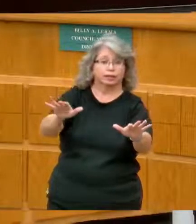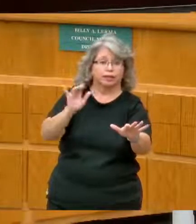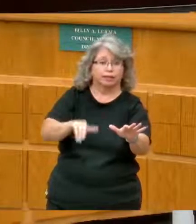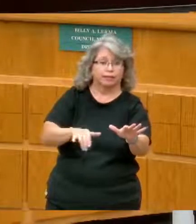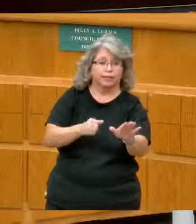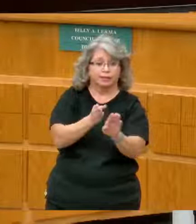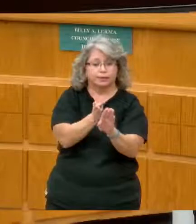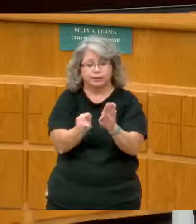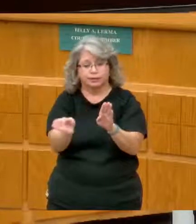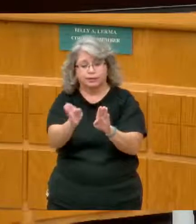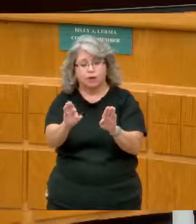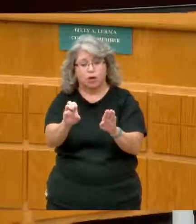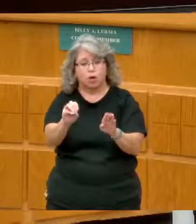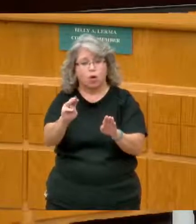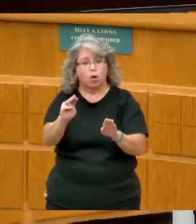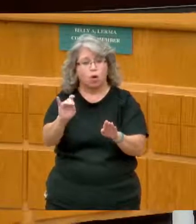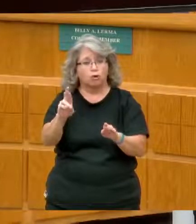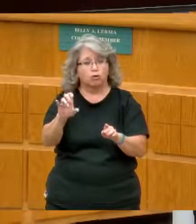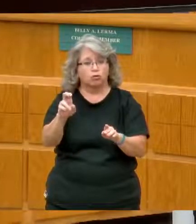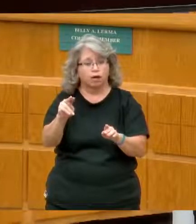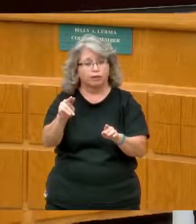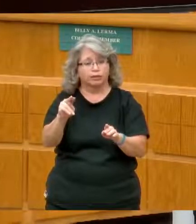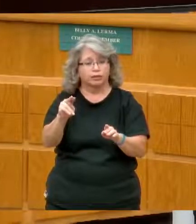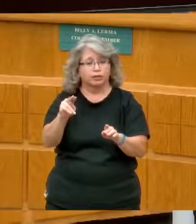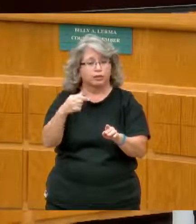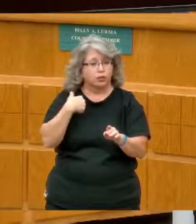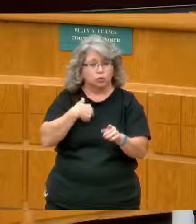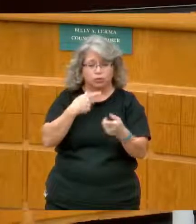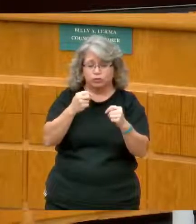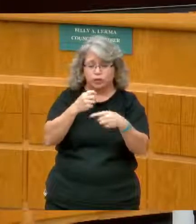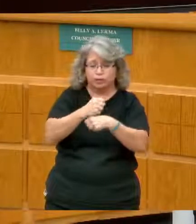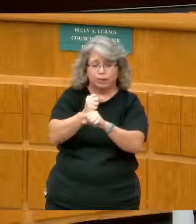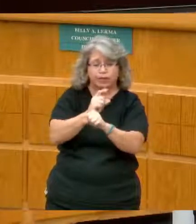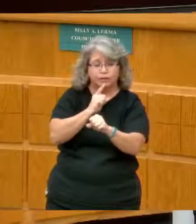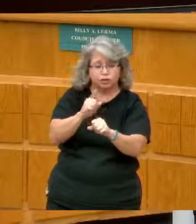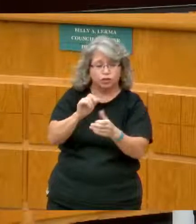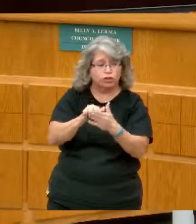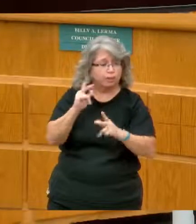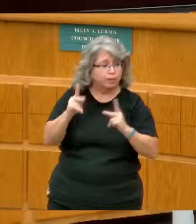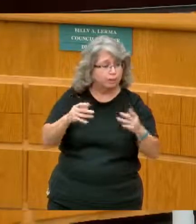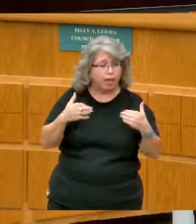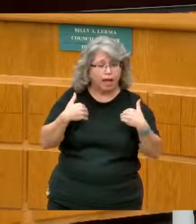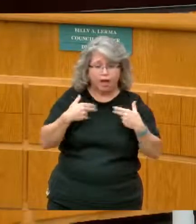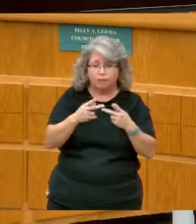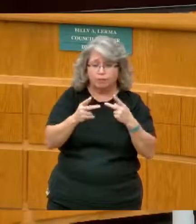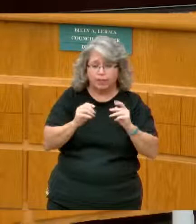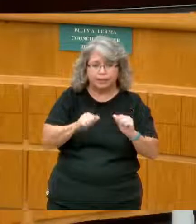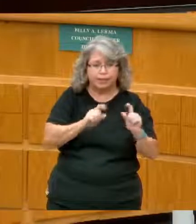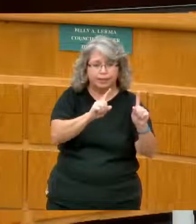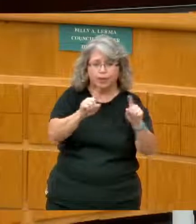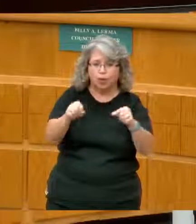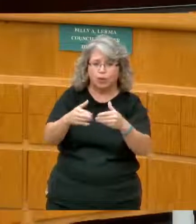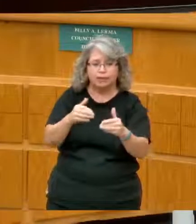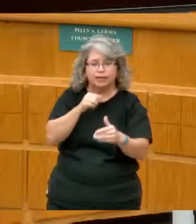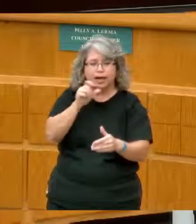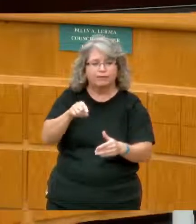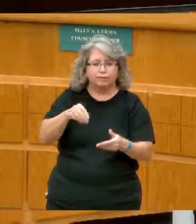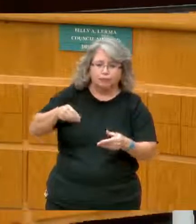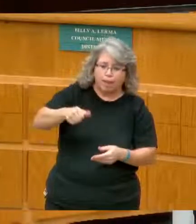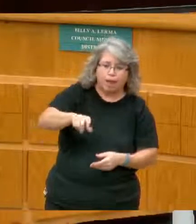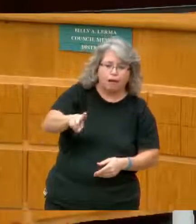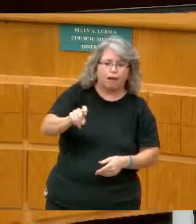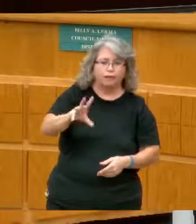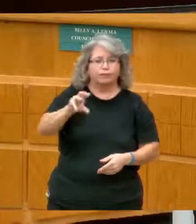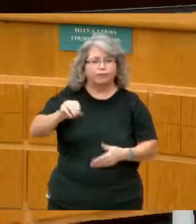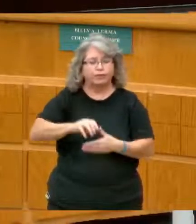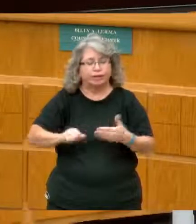make sure that our residents have a place to go, that they're not paying $150 for a rapid test, that